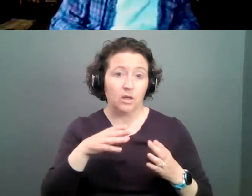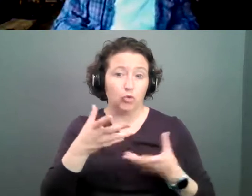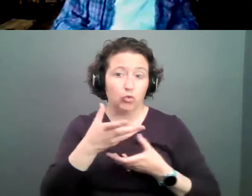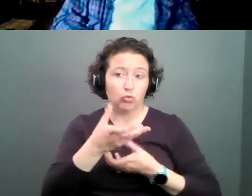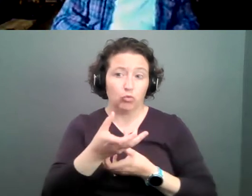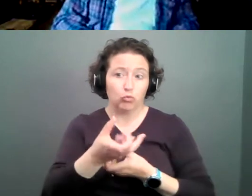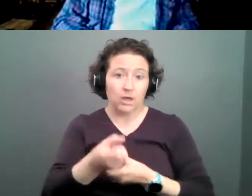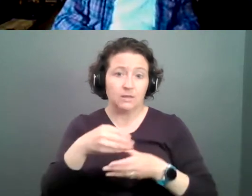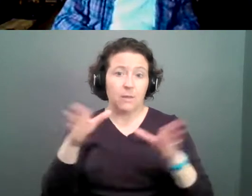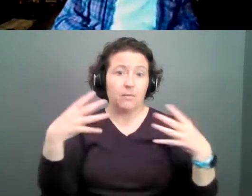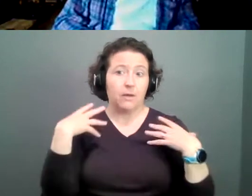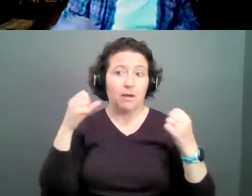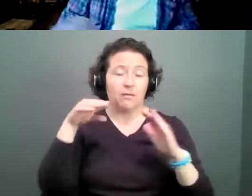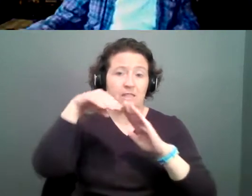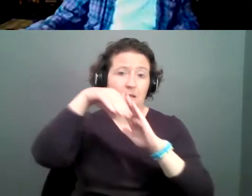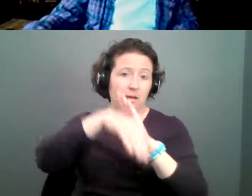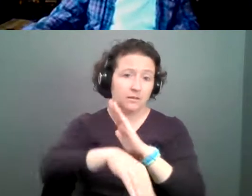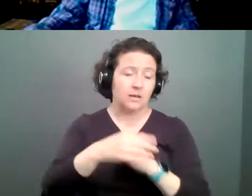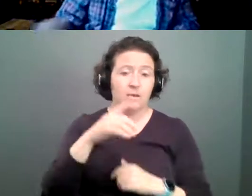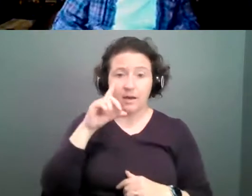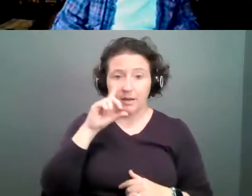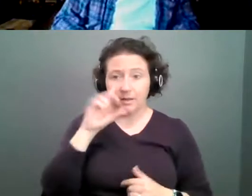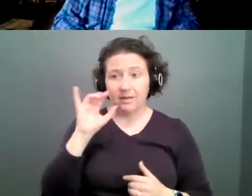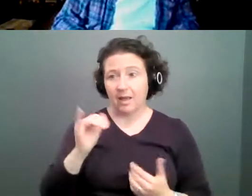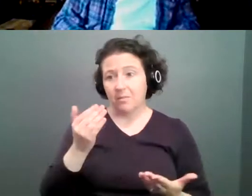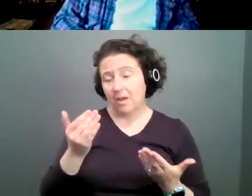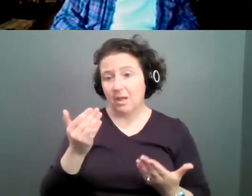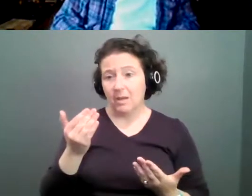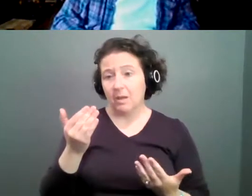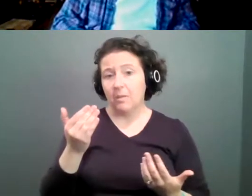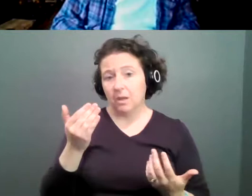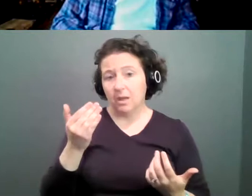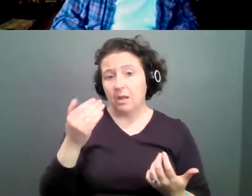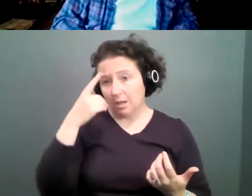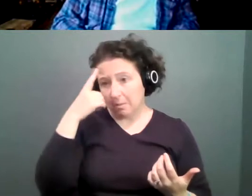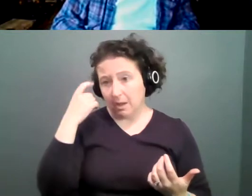declines. And I think likely that has a lot to do with